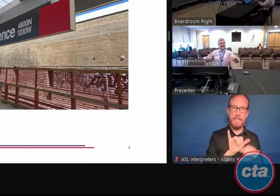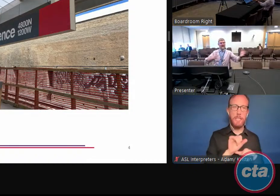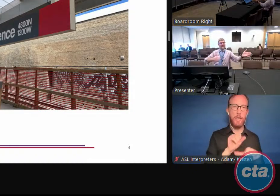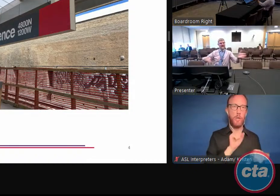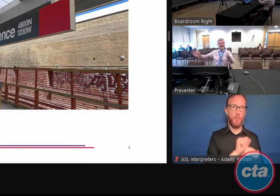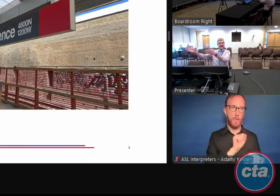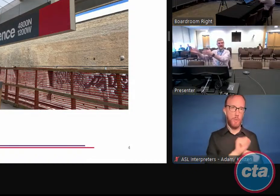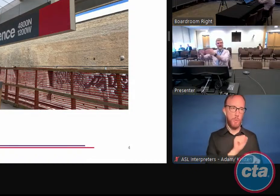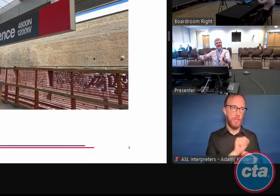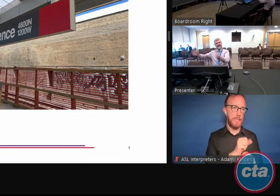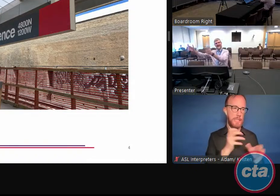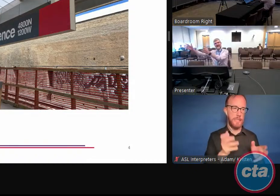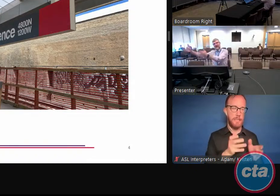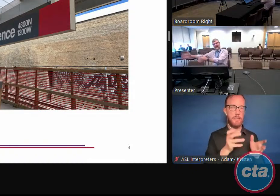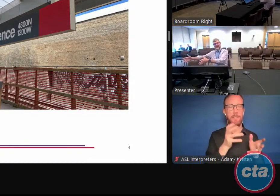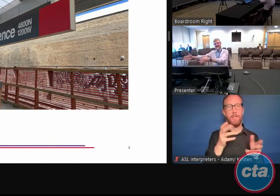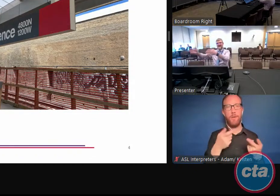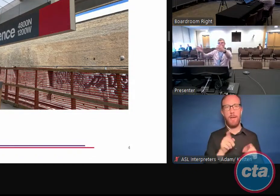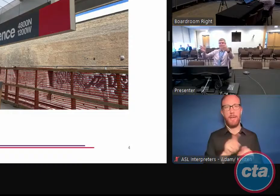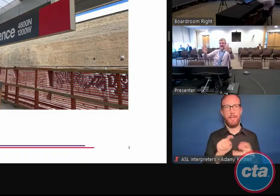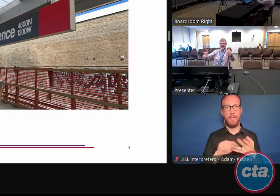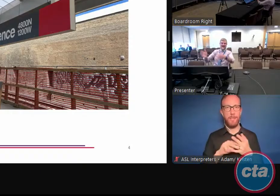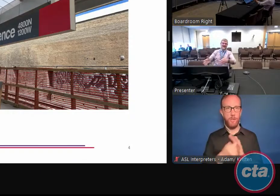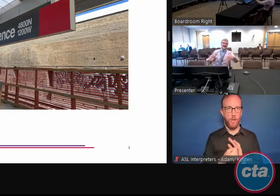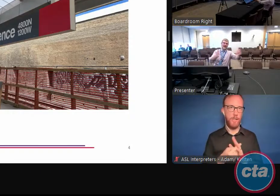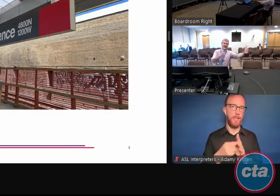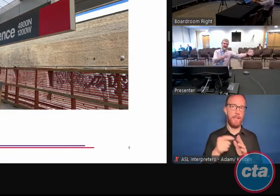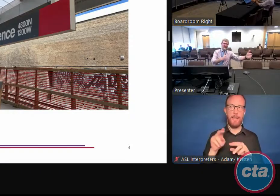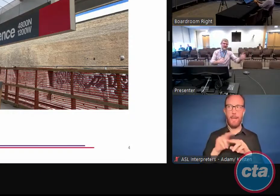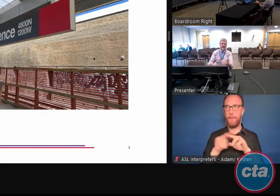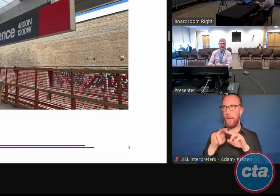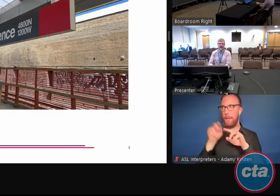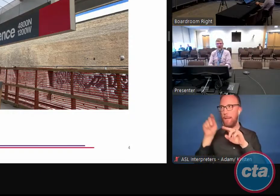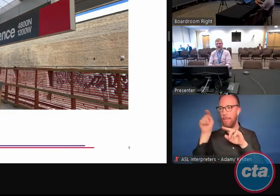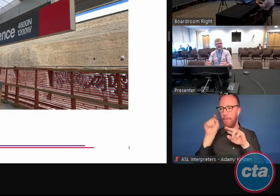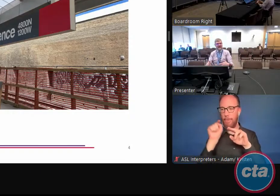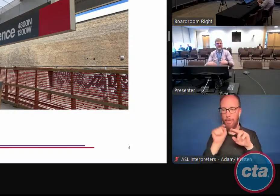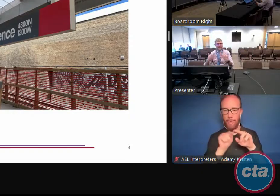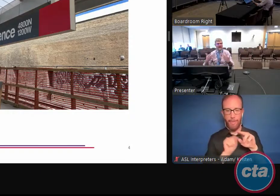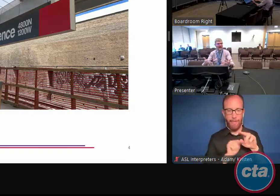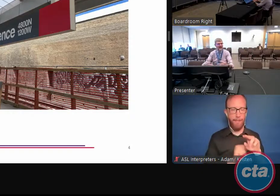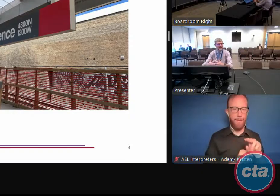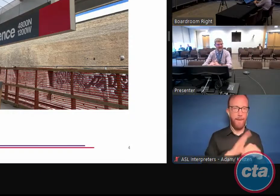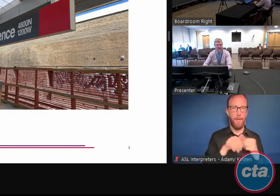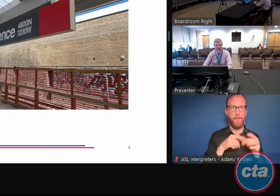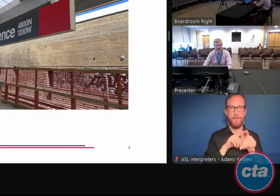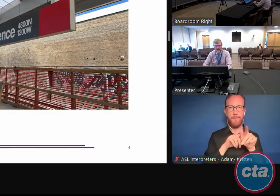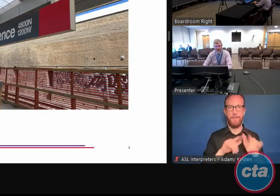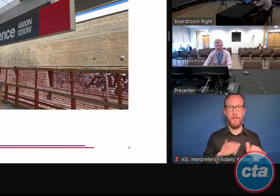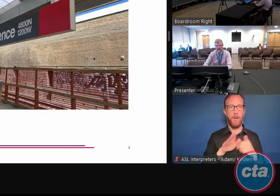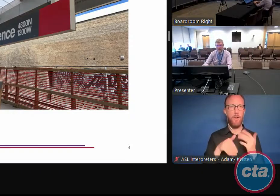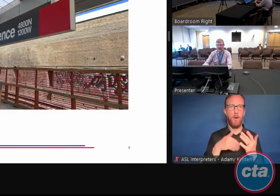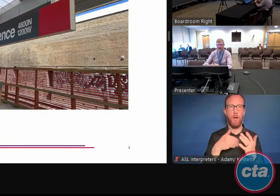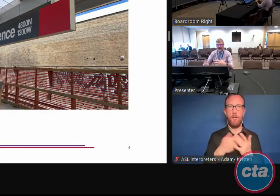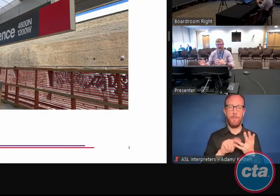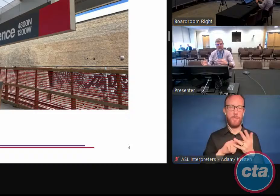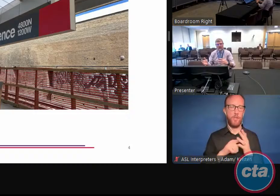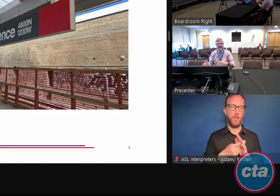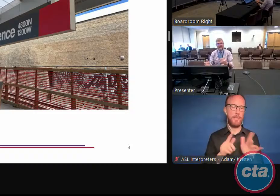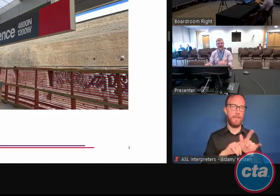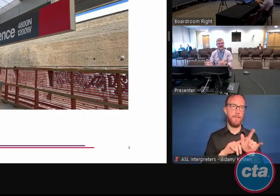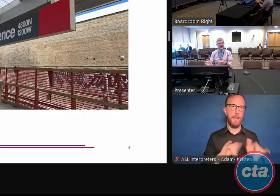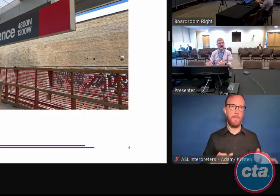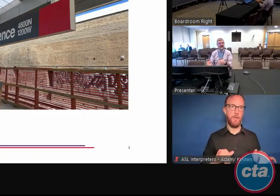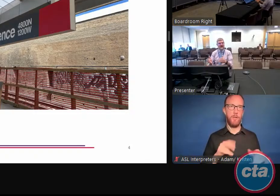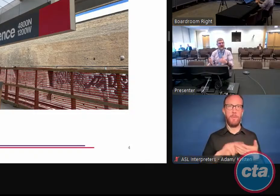south for everything. So as they built the track and they started building that station, as they built this track, they started building that station. All the stations come online at the same point in time. So they actually are